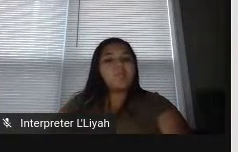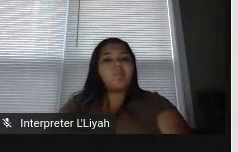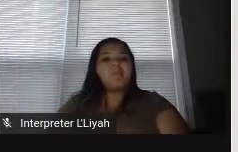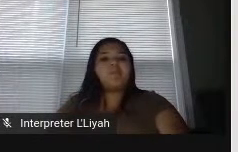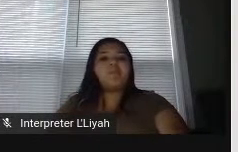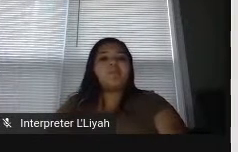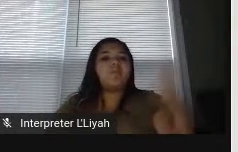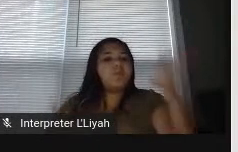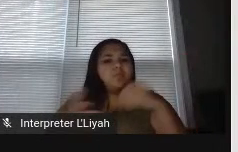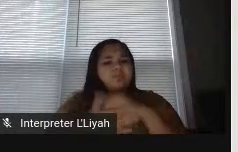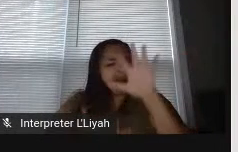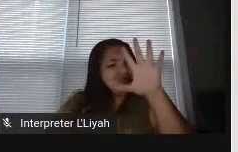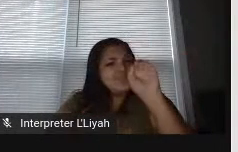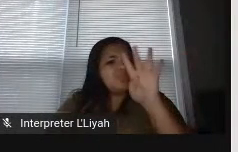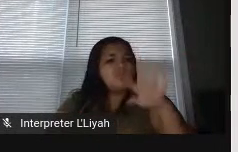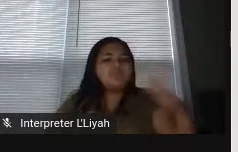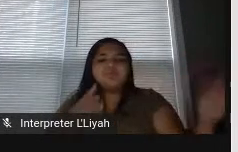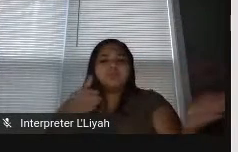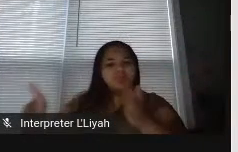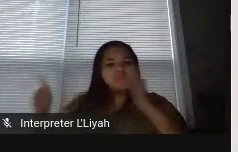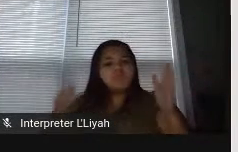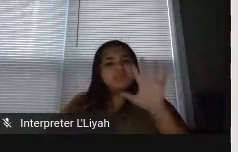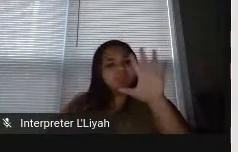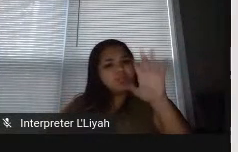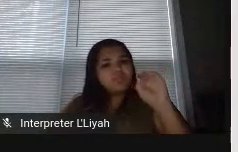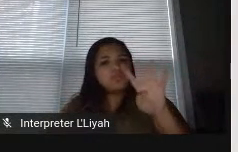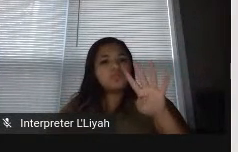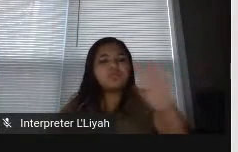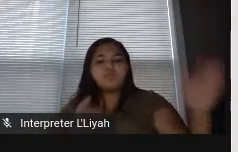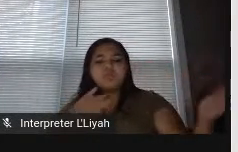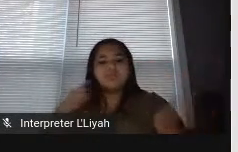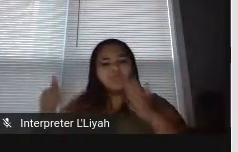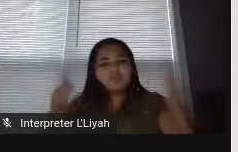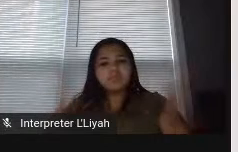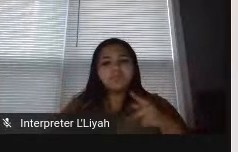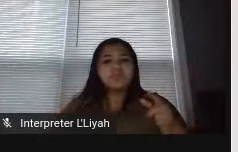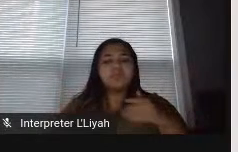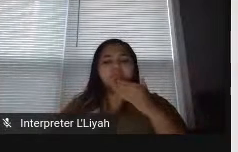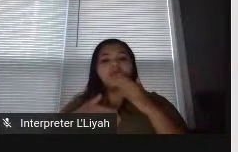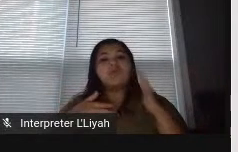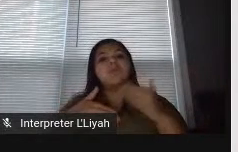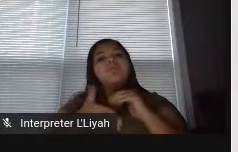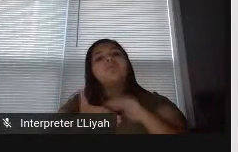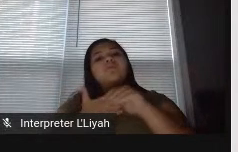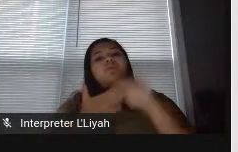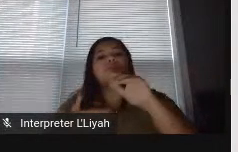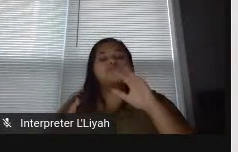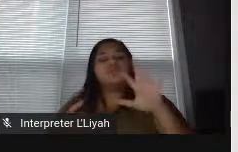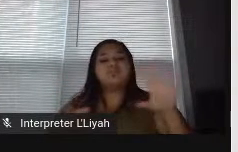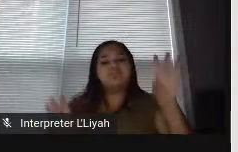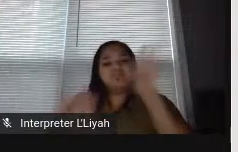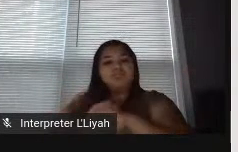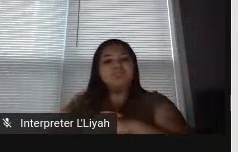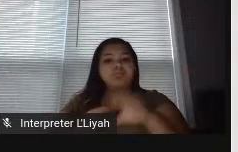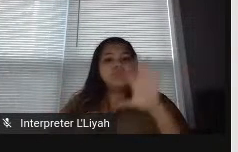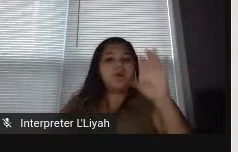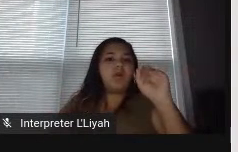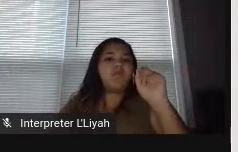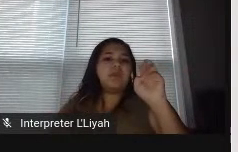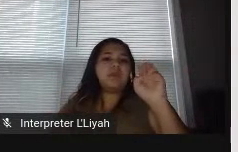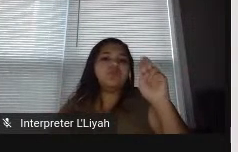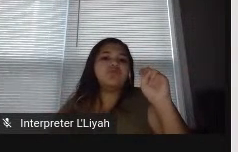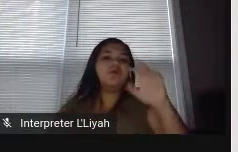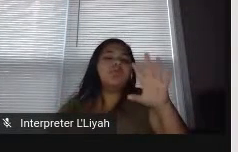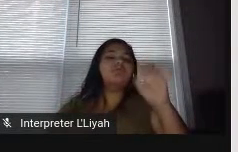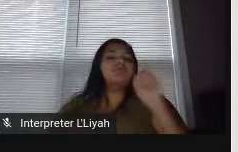So what's in a 504 plan? So a 504 plan often includes accommodations such